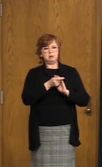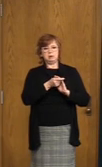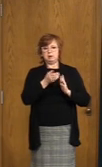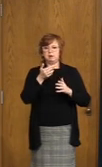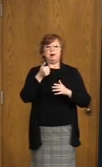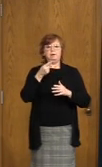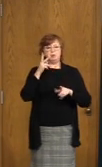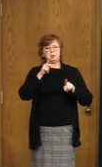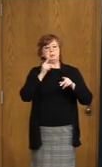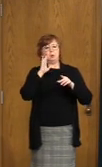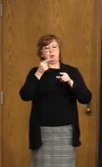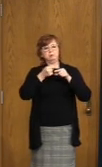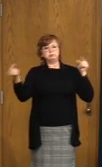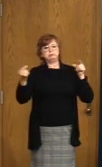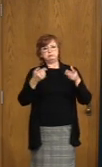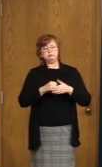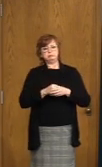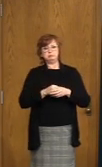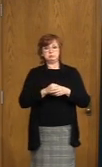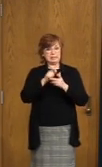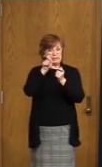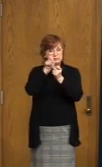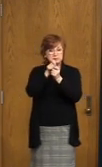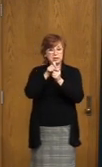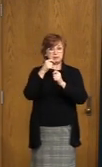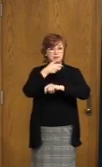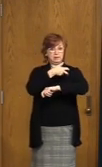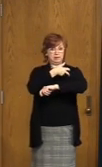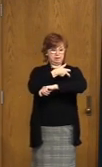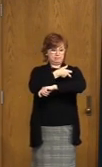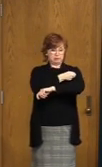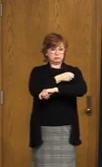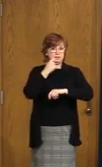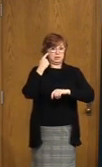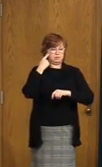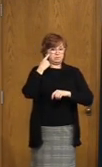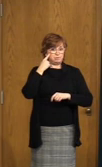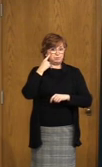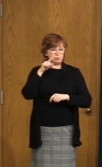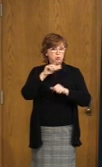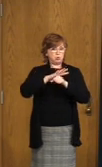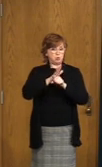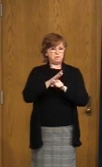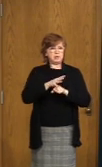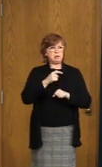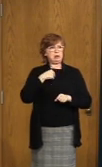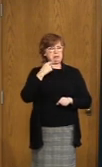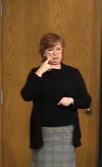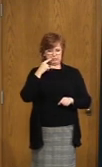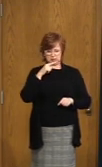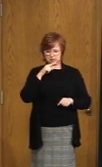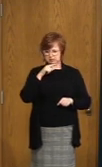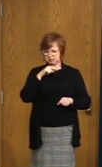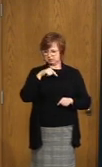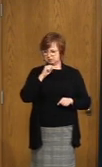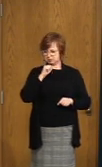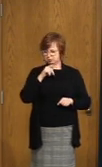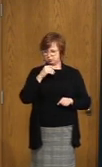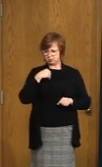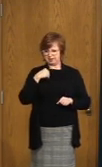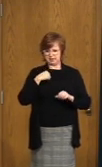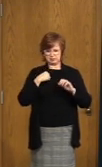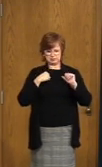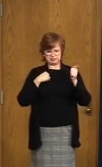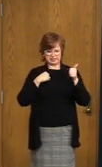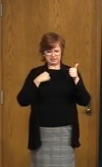and as of today, I don't have the exact numbers, but they've been around, I would say 10, 15, around that number of allergic